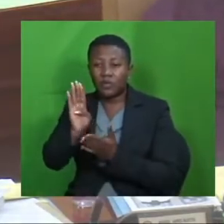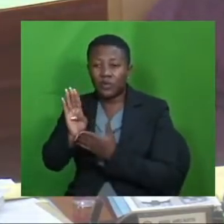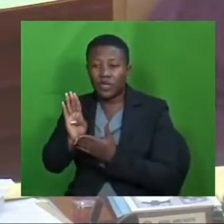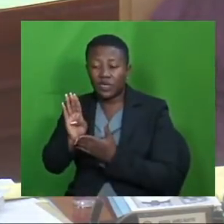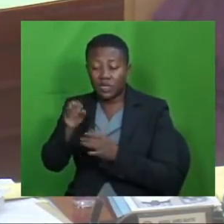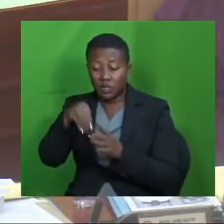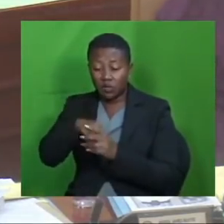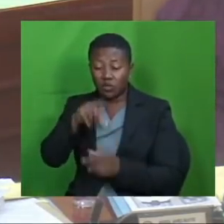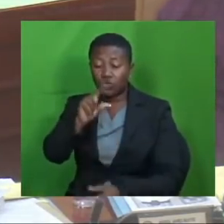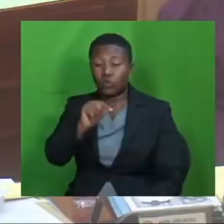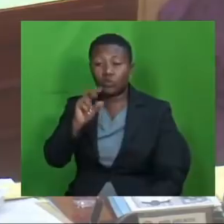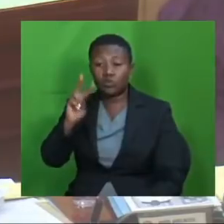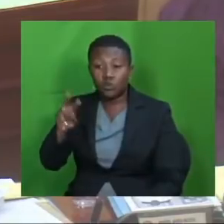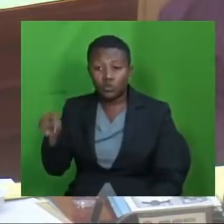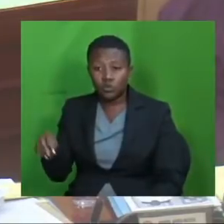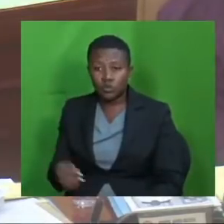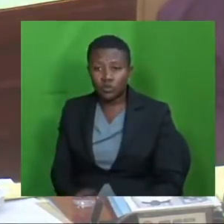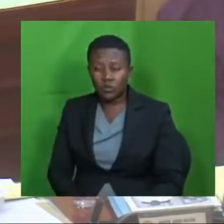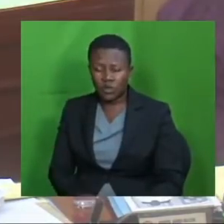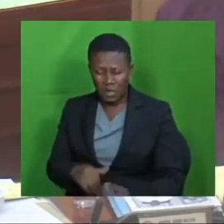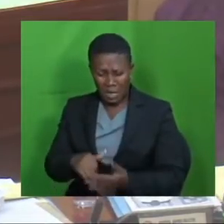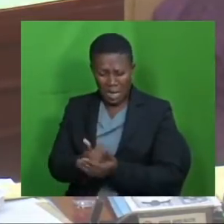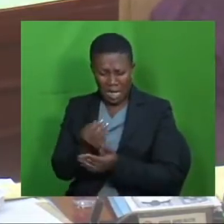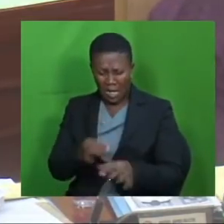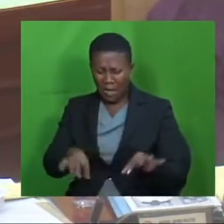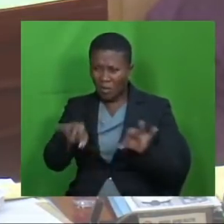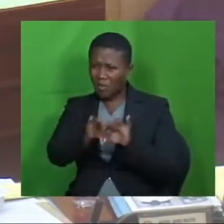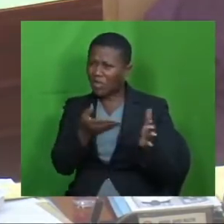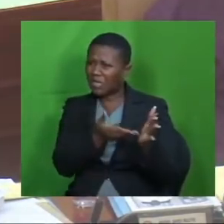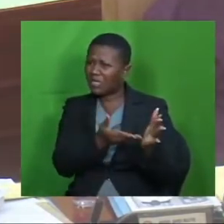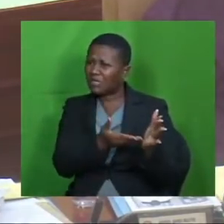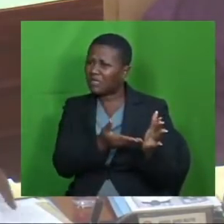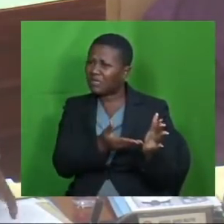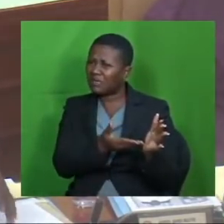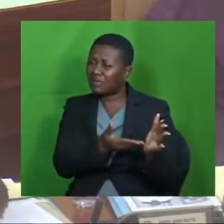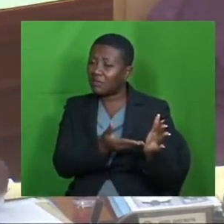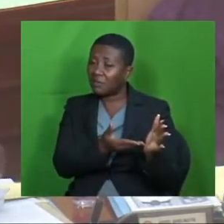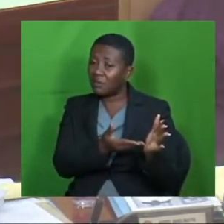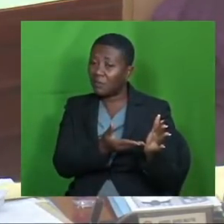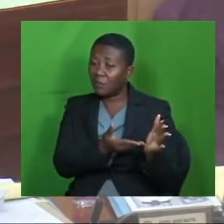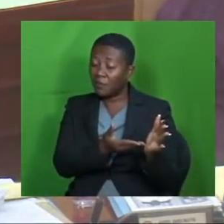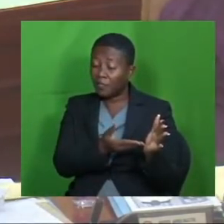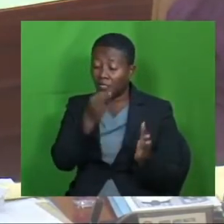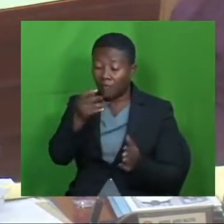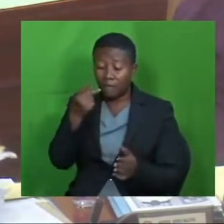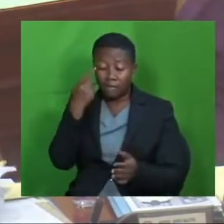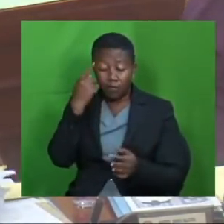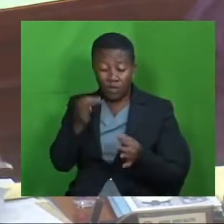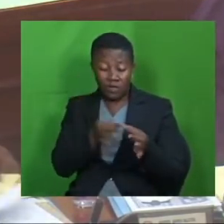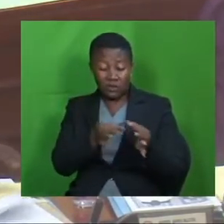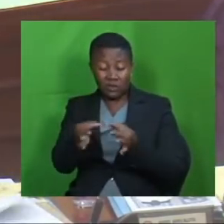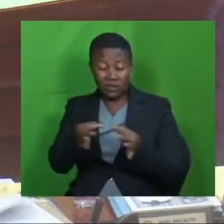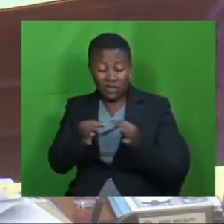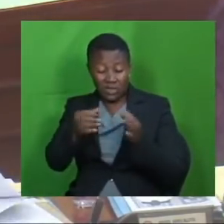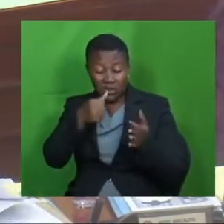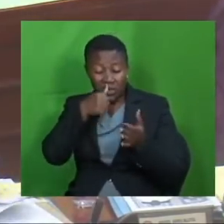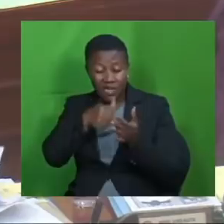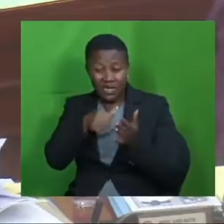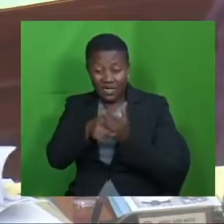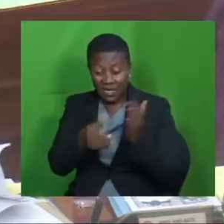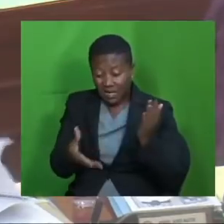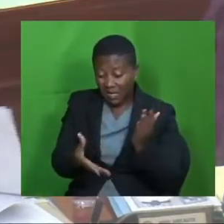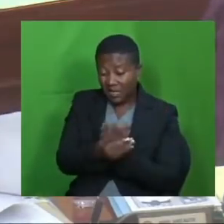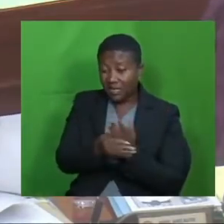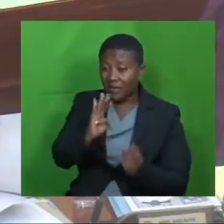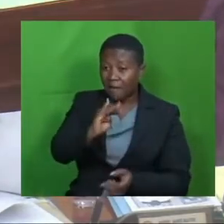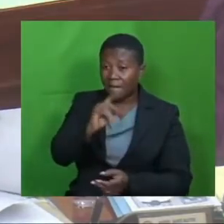2022. How useful and how helpful can a 6 billion be? Because if you look at the explanatory memorandum accompanying the bill, we are